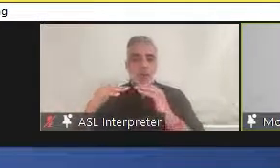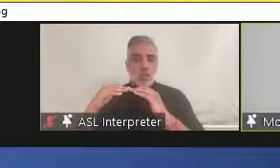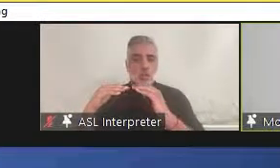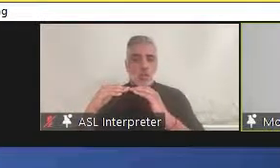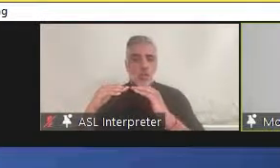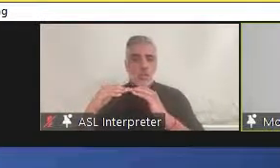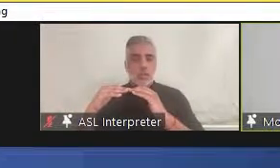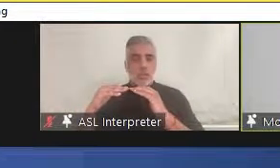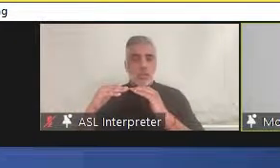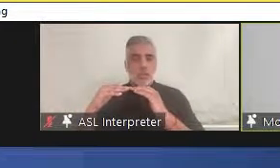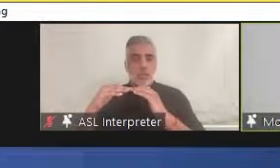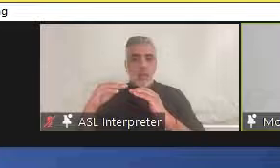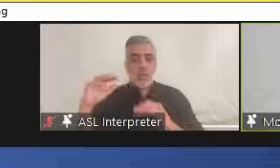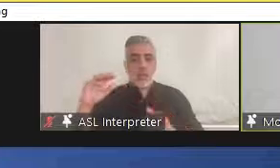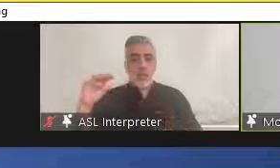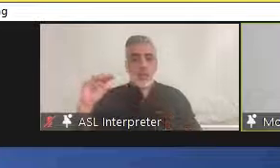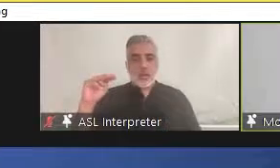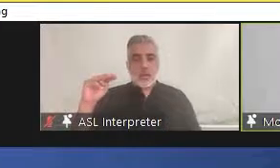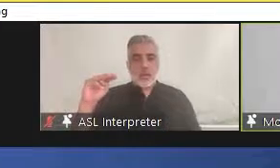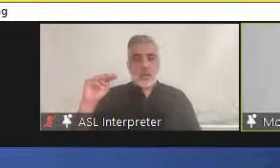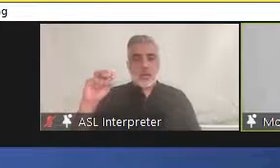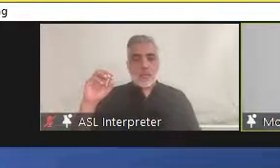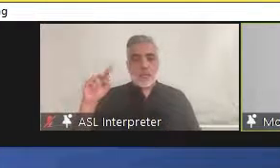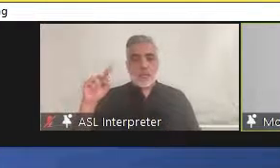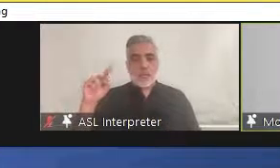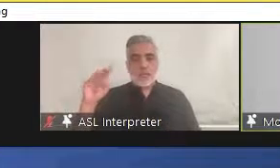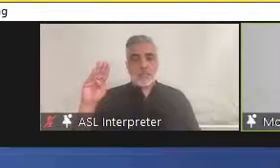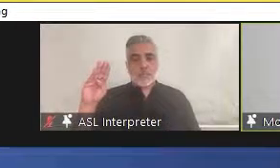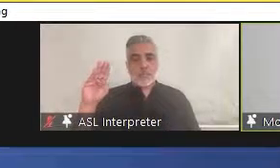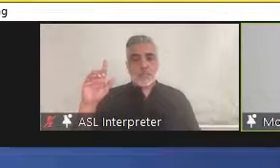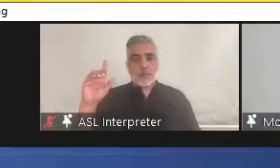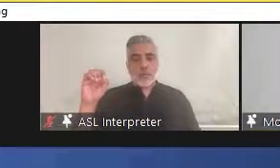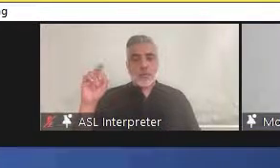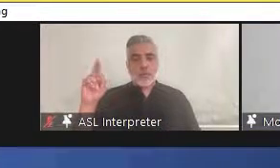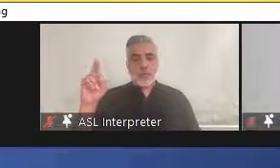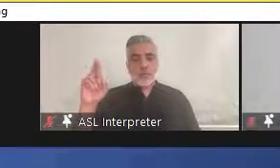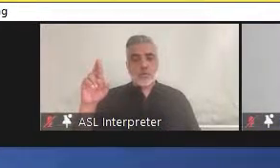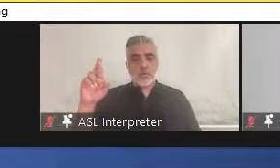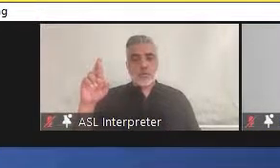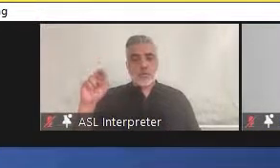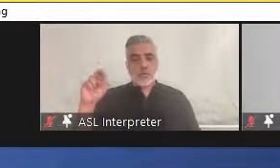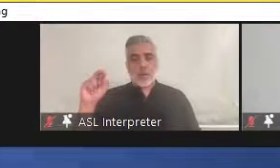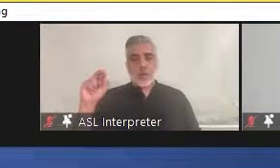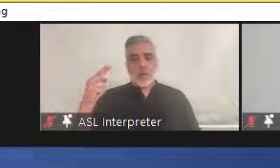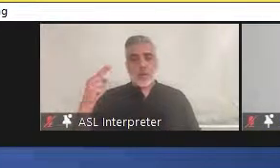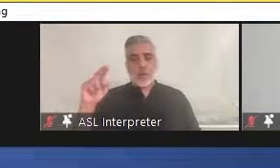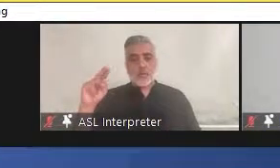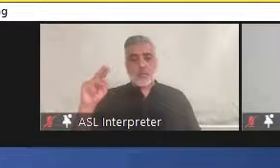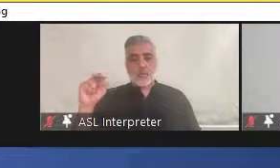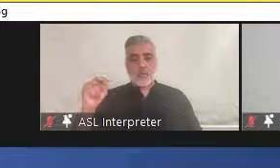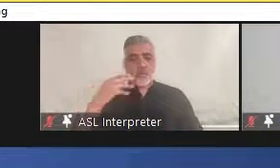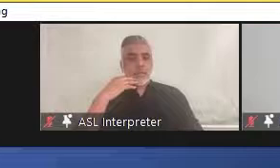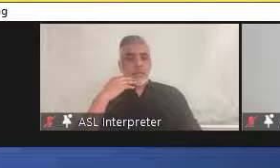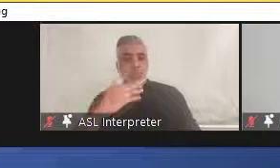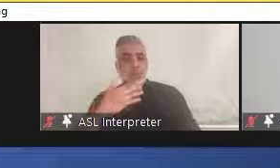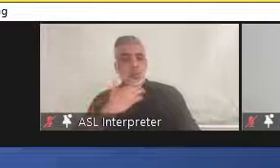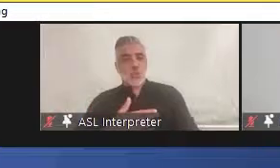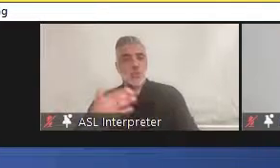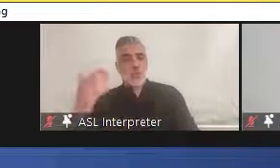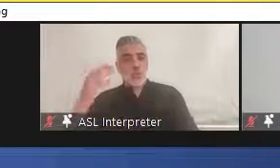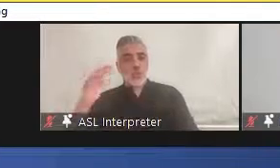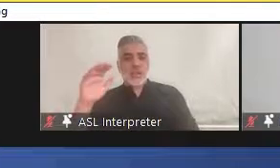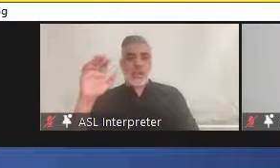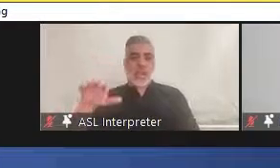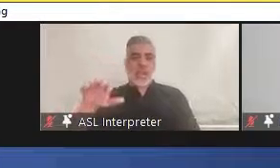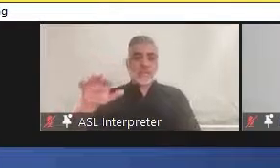on the project. Thank you very much. Right. Thank you. Thanks very much, Mukhlis, and good morning and good